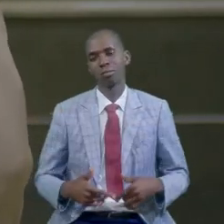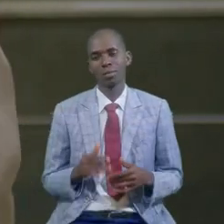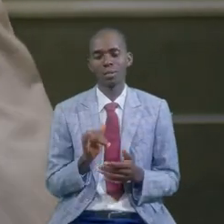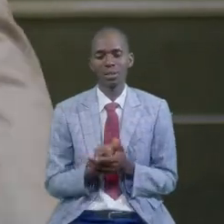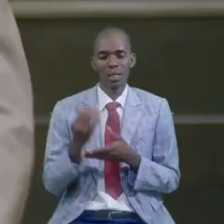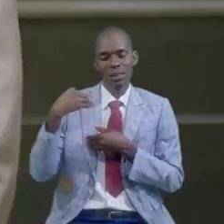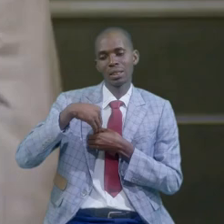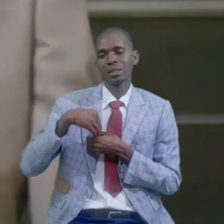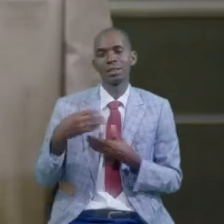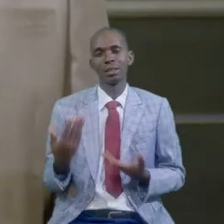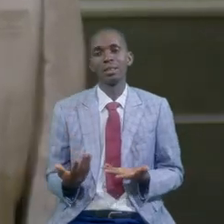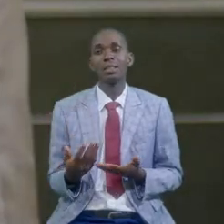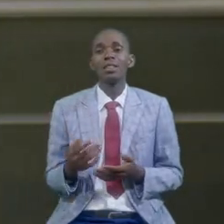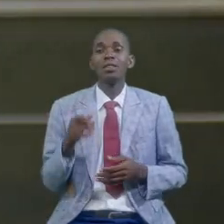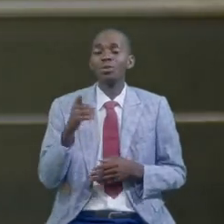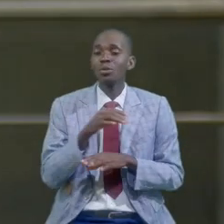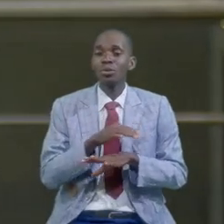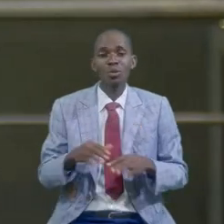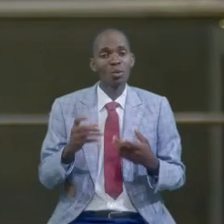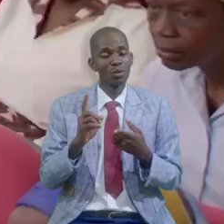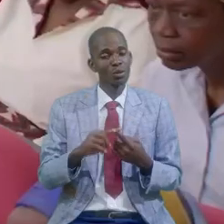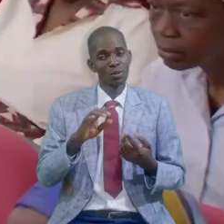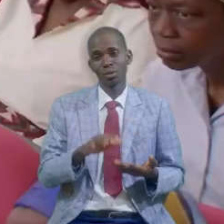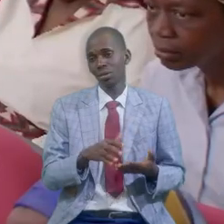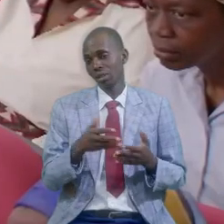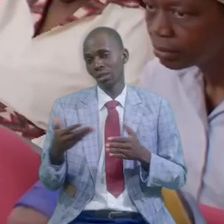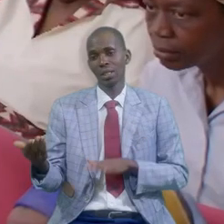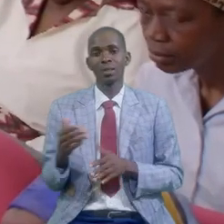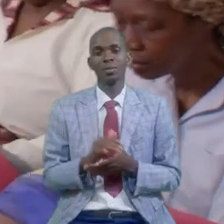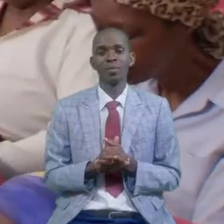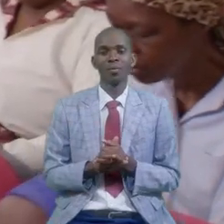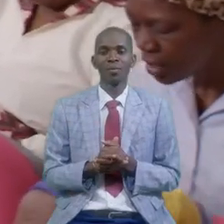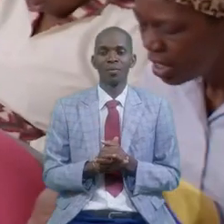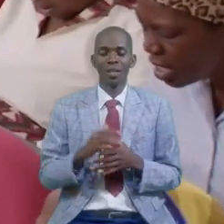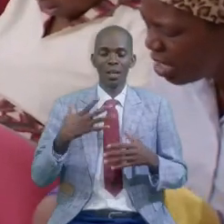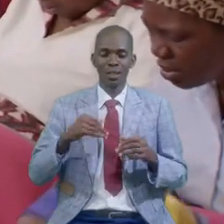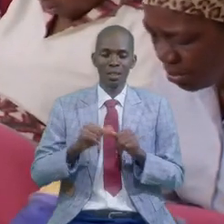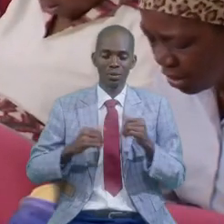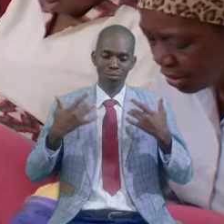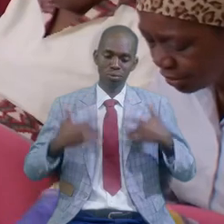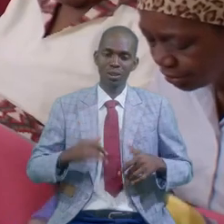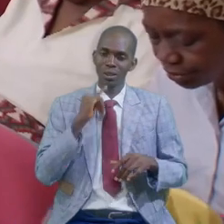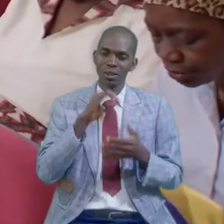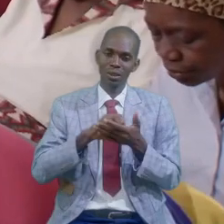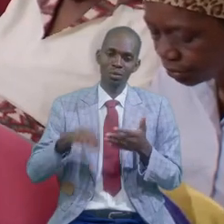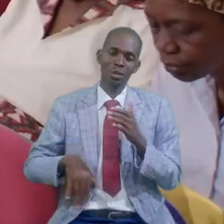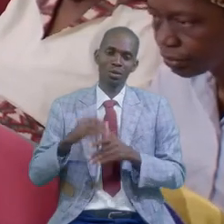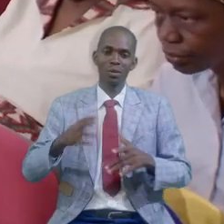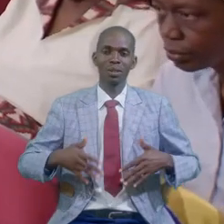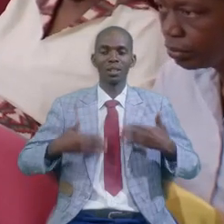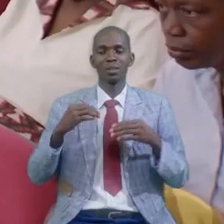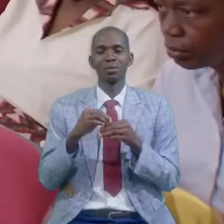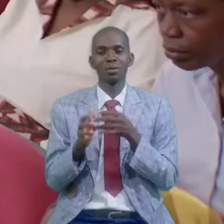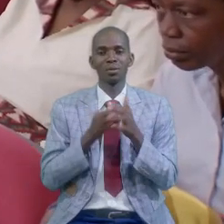just a discouragement. And the discouragement is taken out of your life in Jesus' name. He